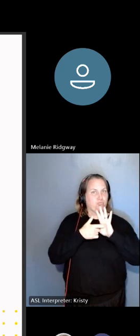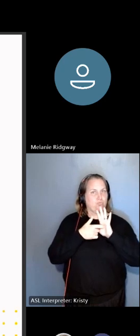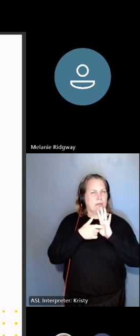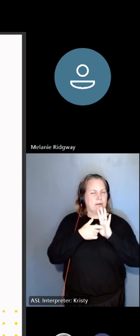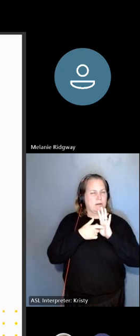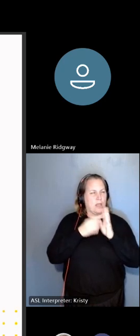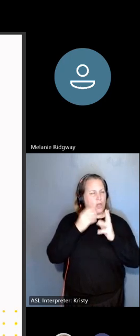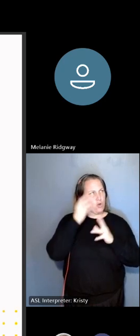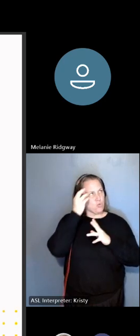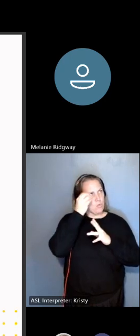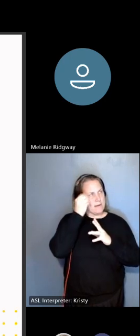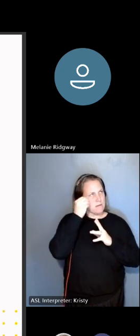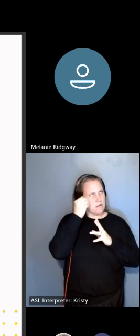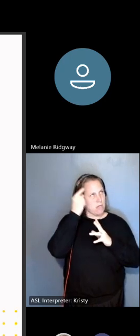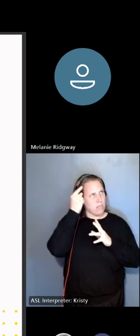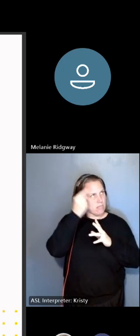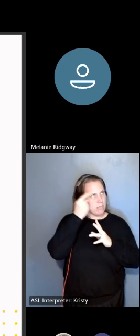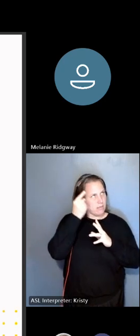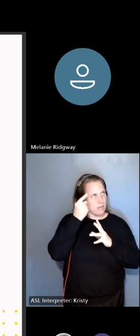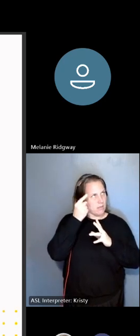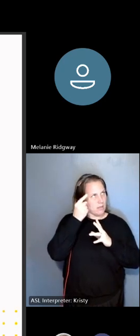and self-analysis.